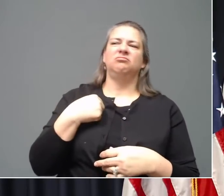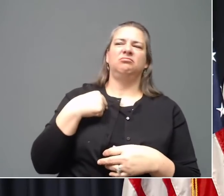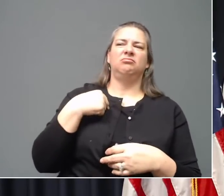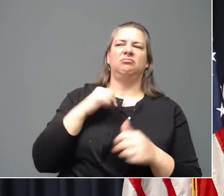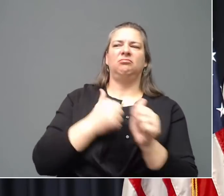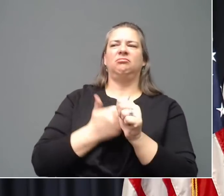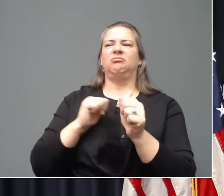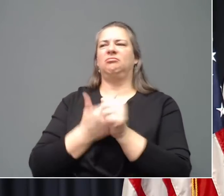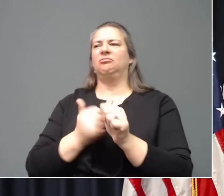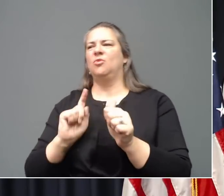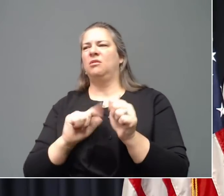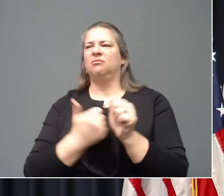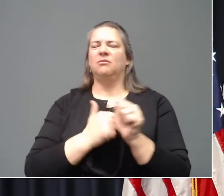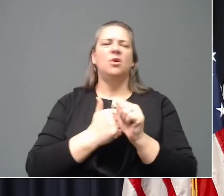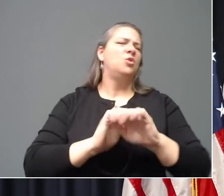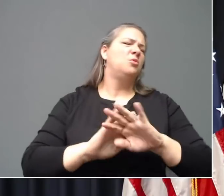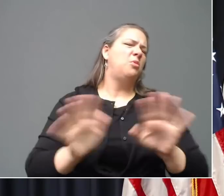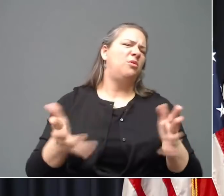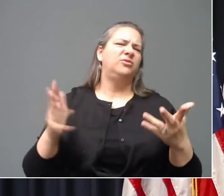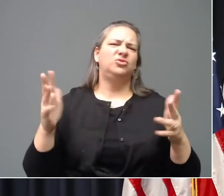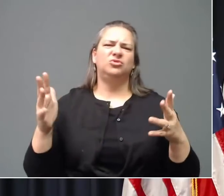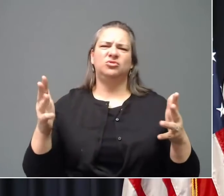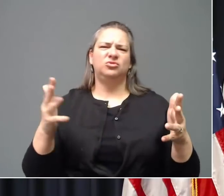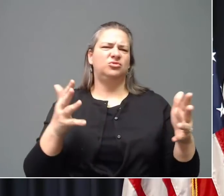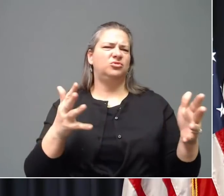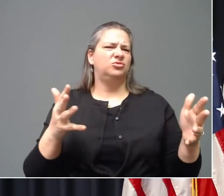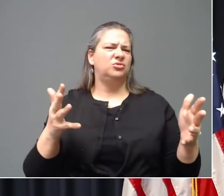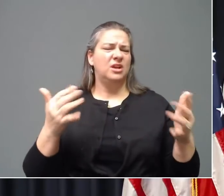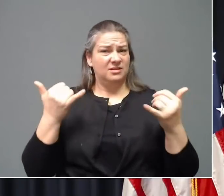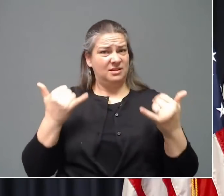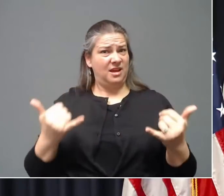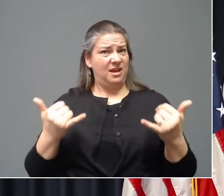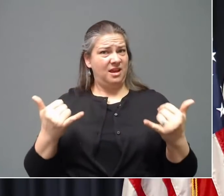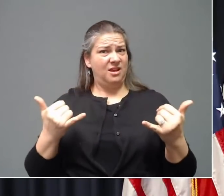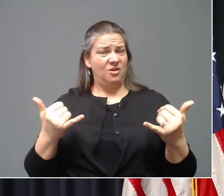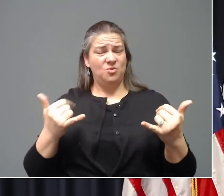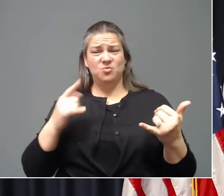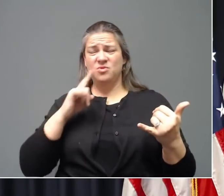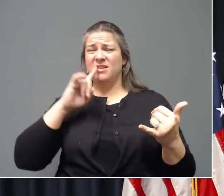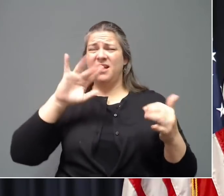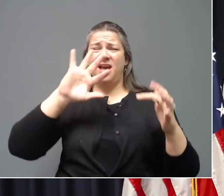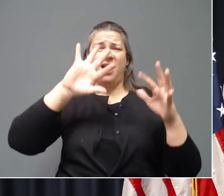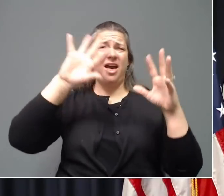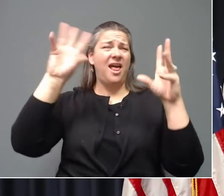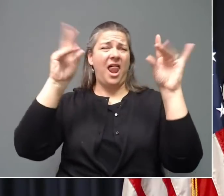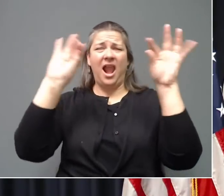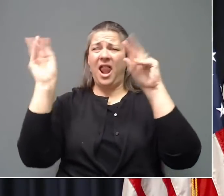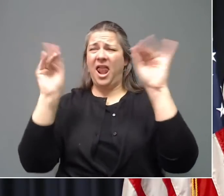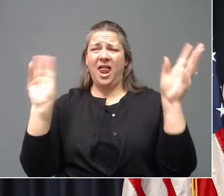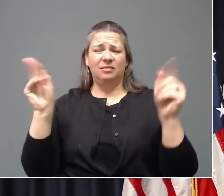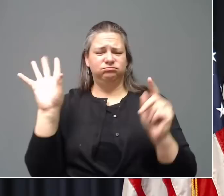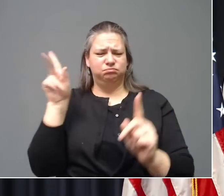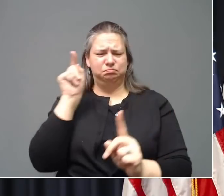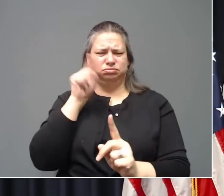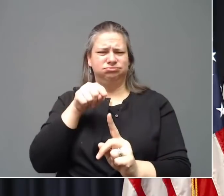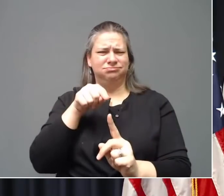Now ought to be the moment and the point where we